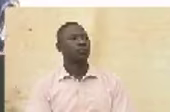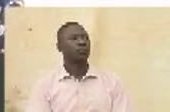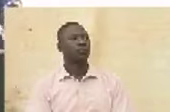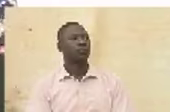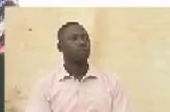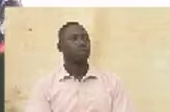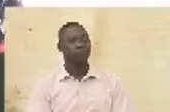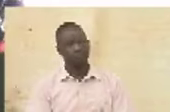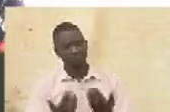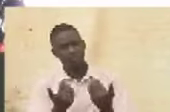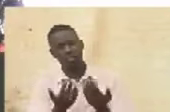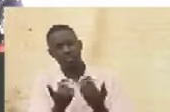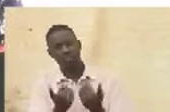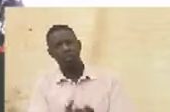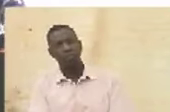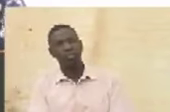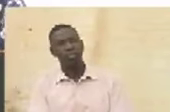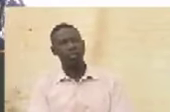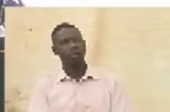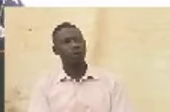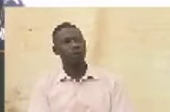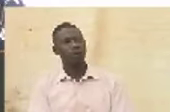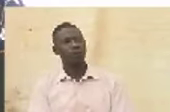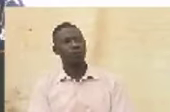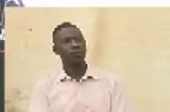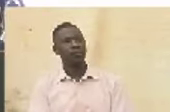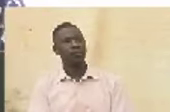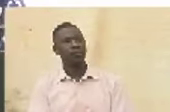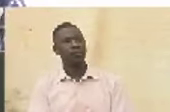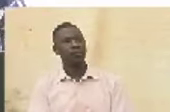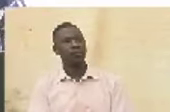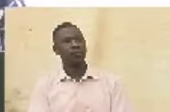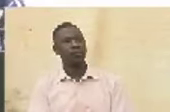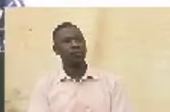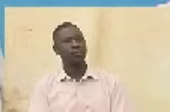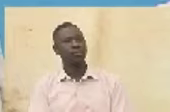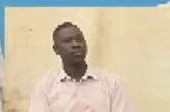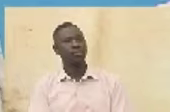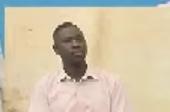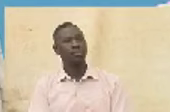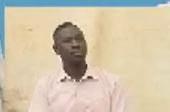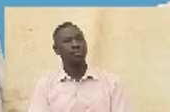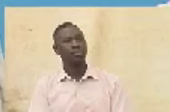Go ahead. Just because of the medicine that they are coming to give us to drink.